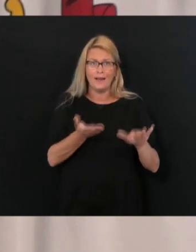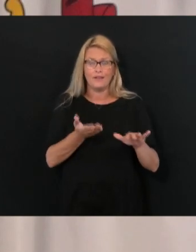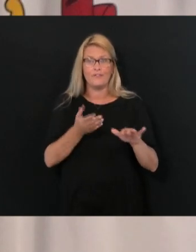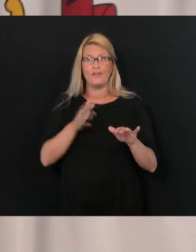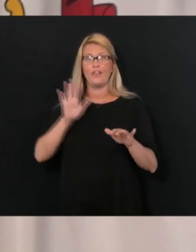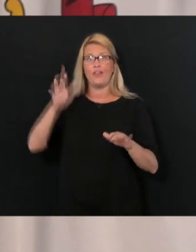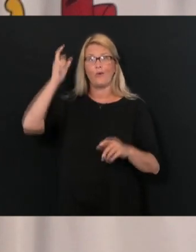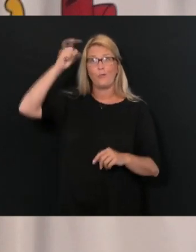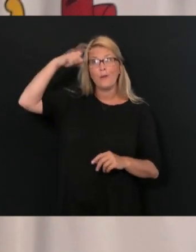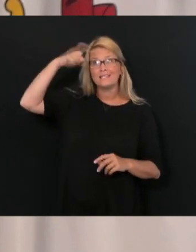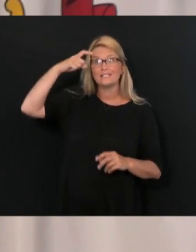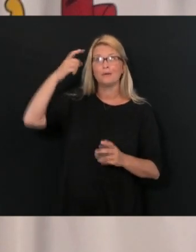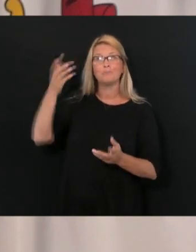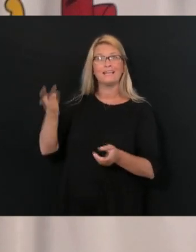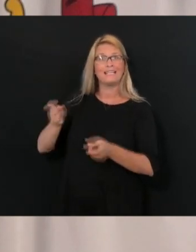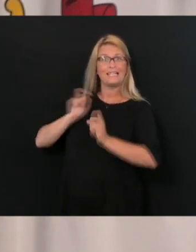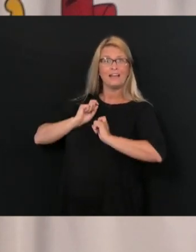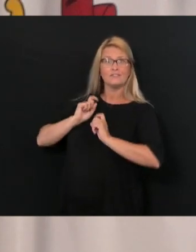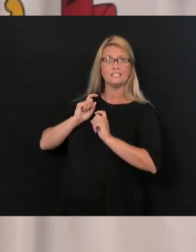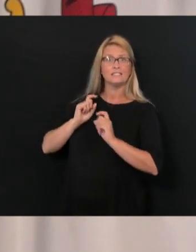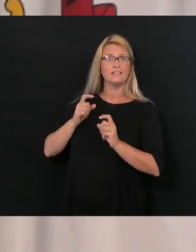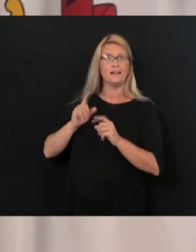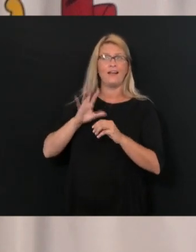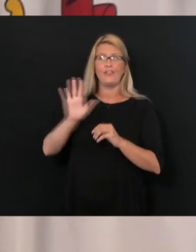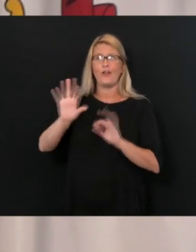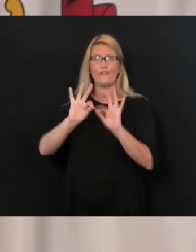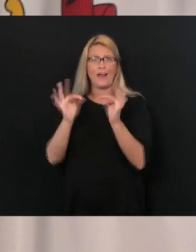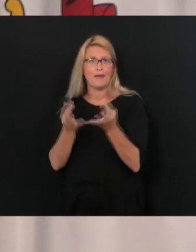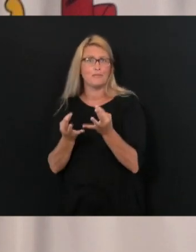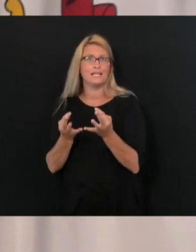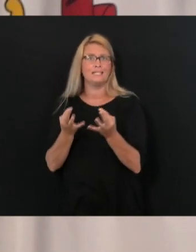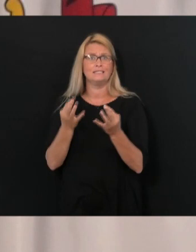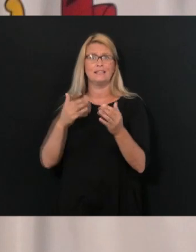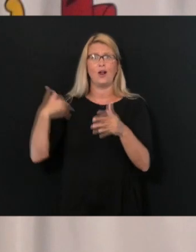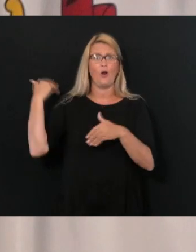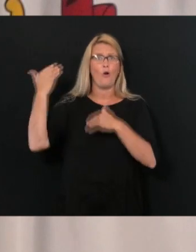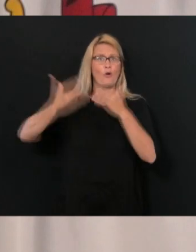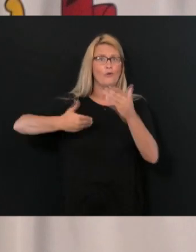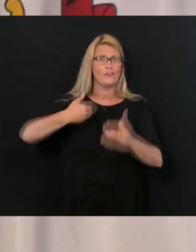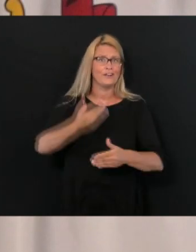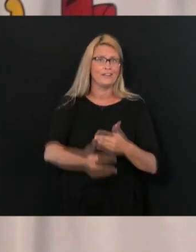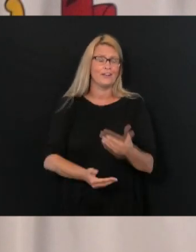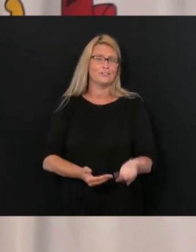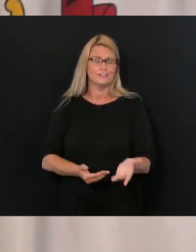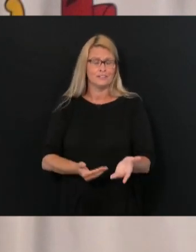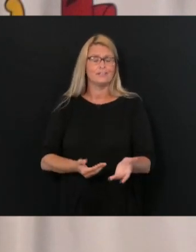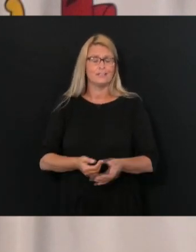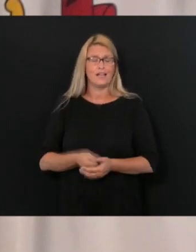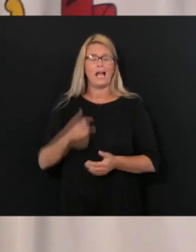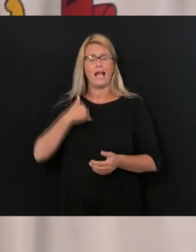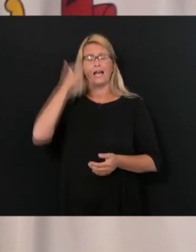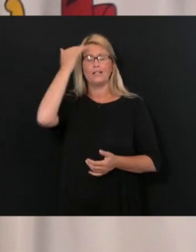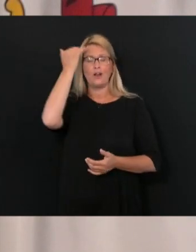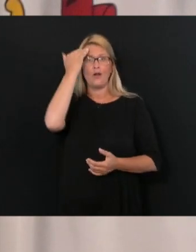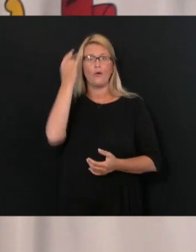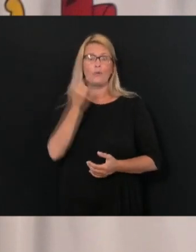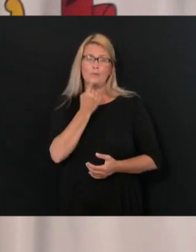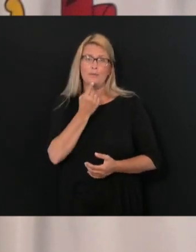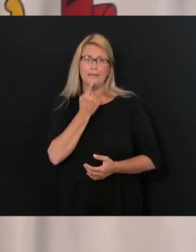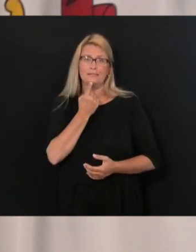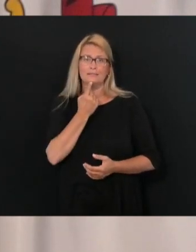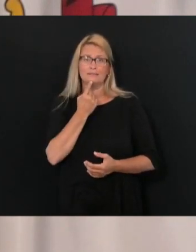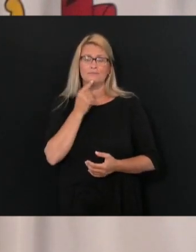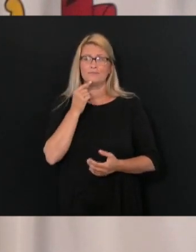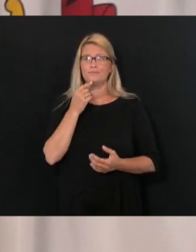brought West Virginia and all their families through all the years. And so I know we miss them, and it's bad.